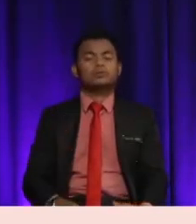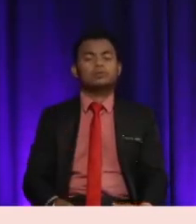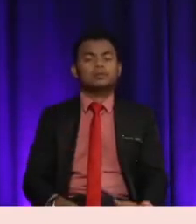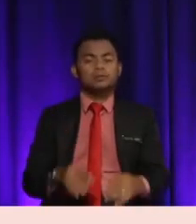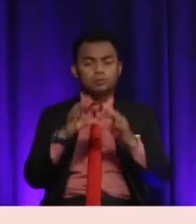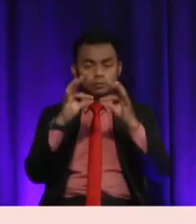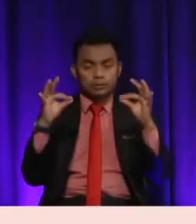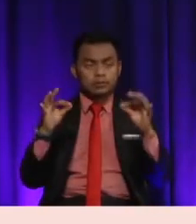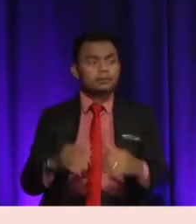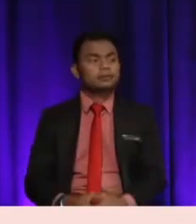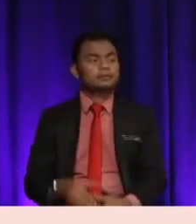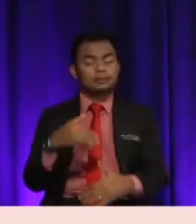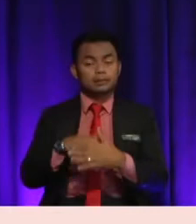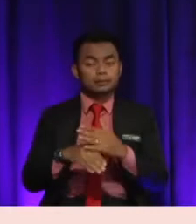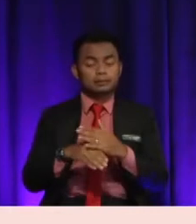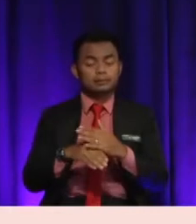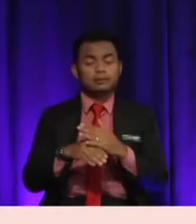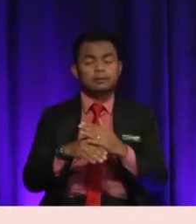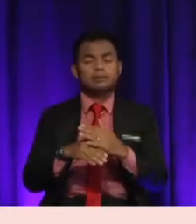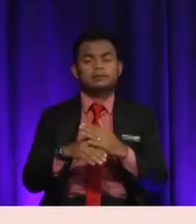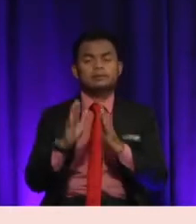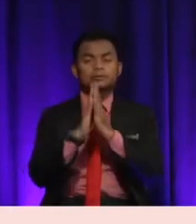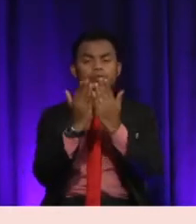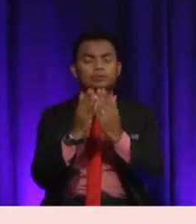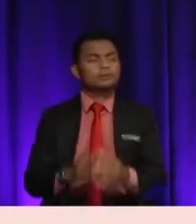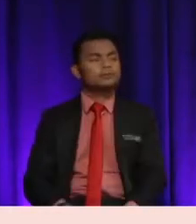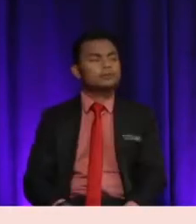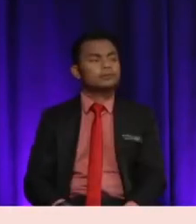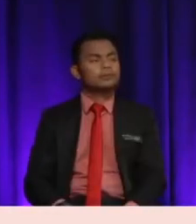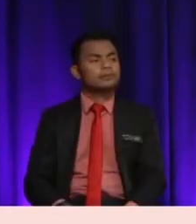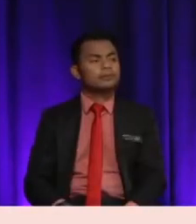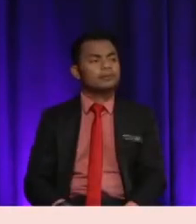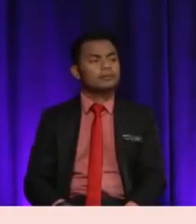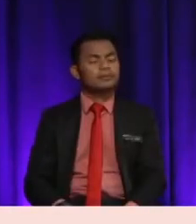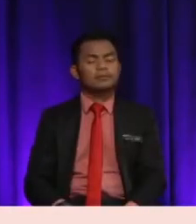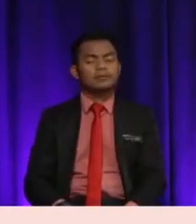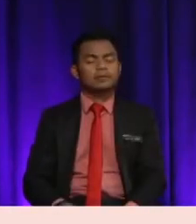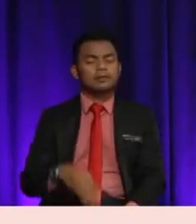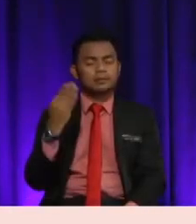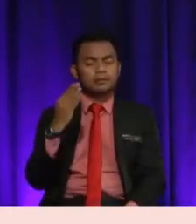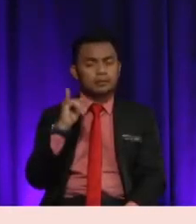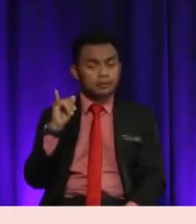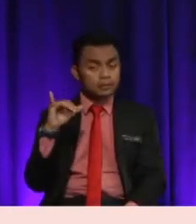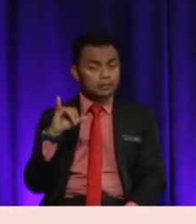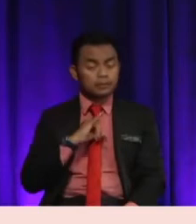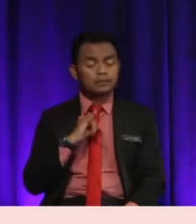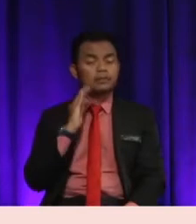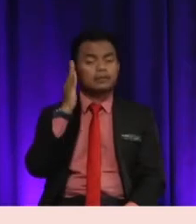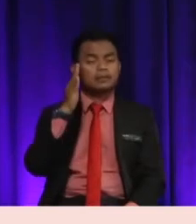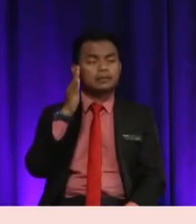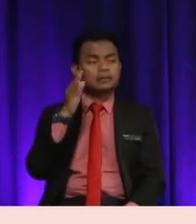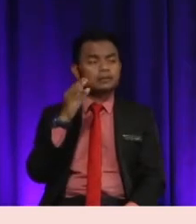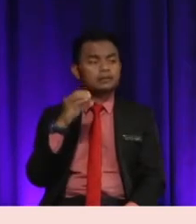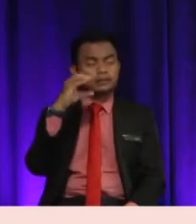So, firstly, I find the section for letter I. And then